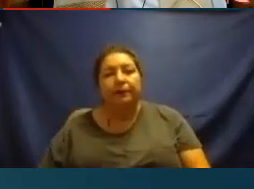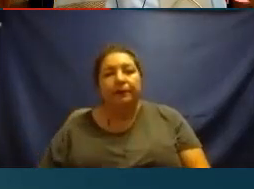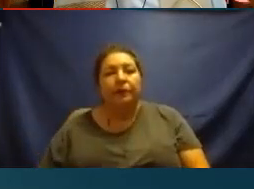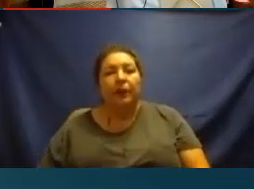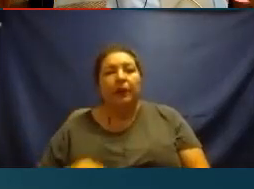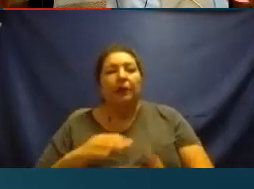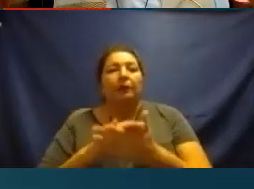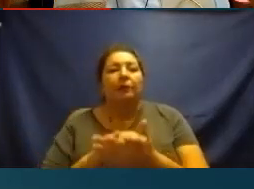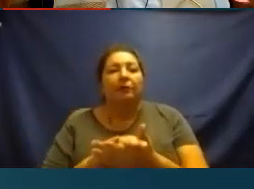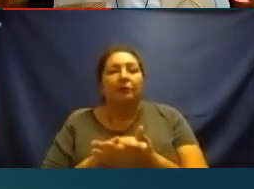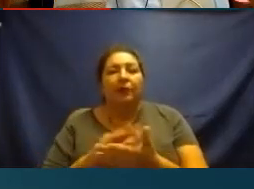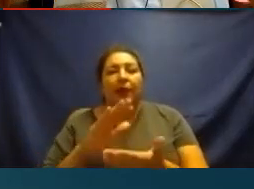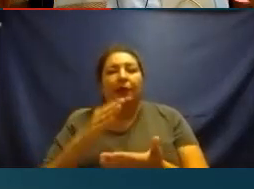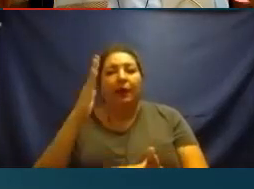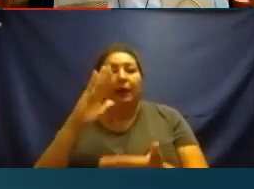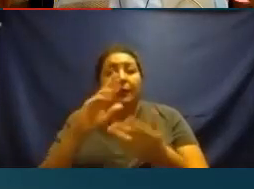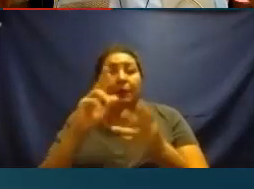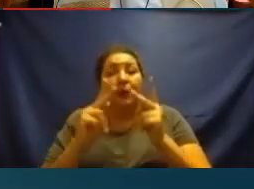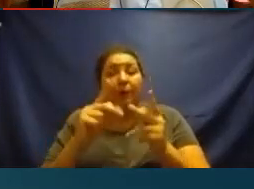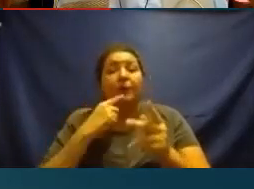said, Amen.